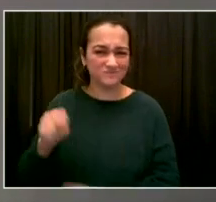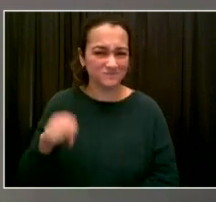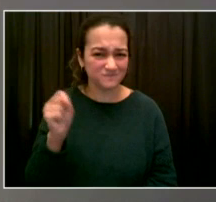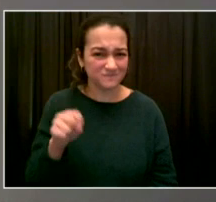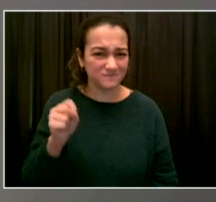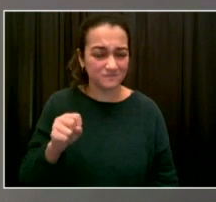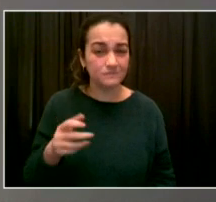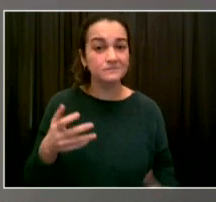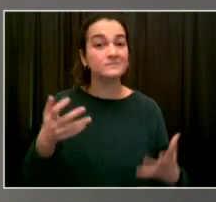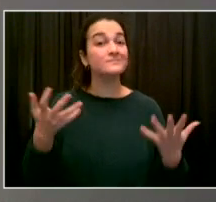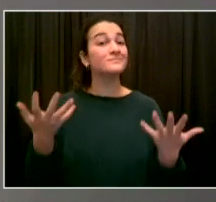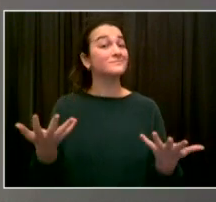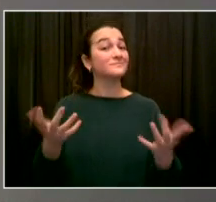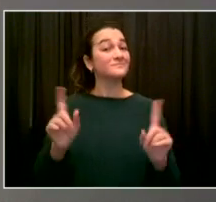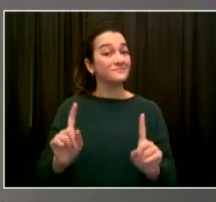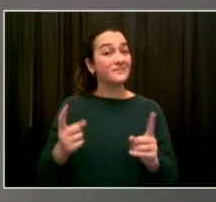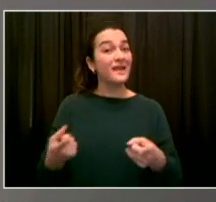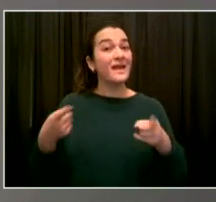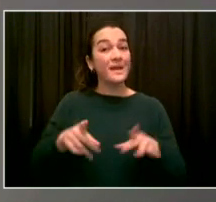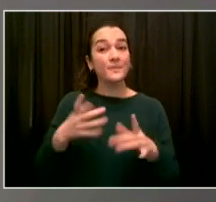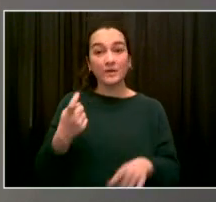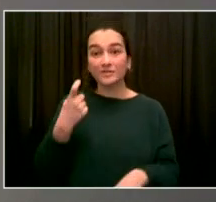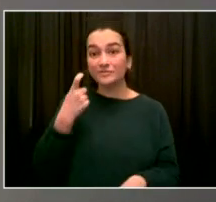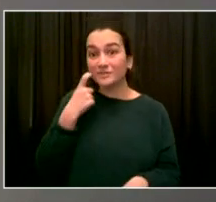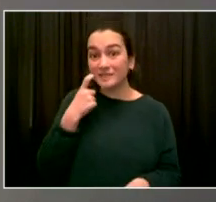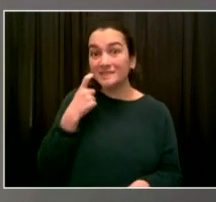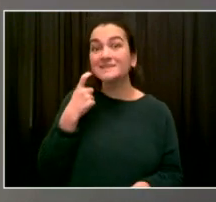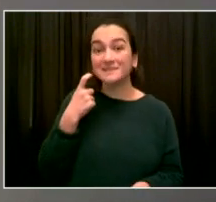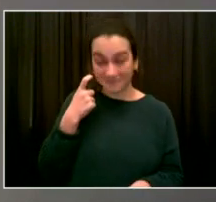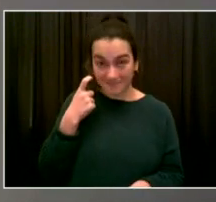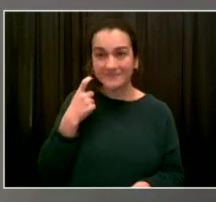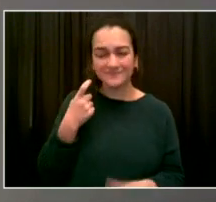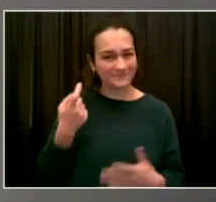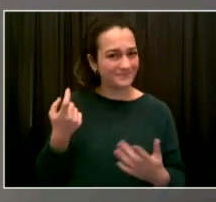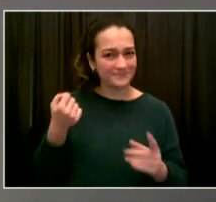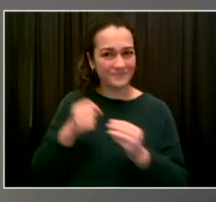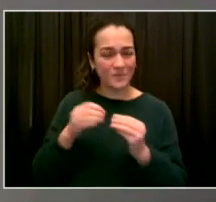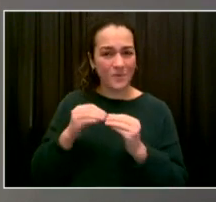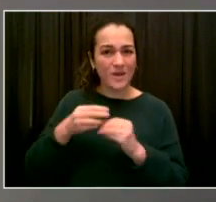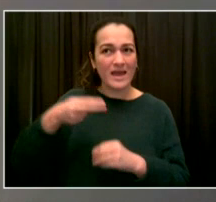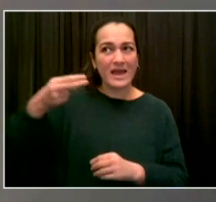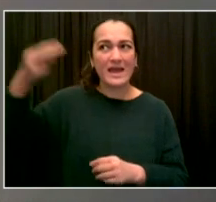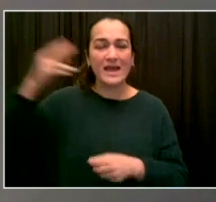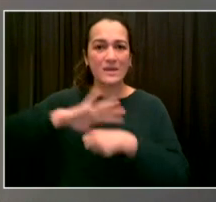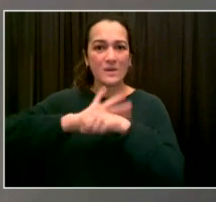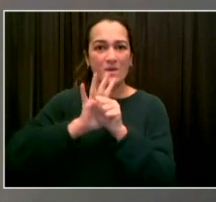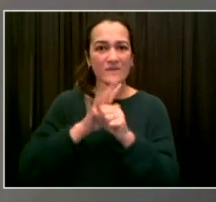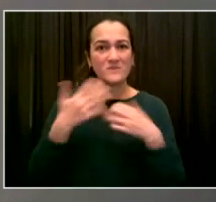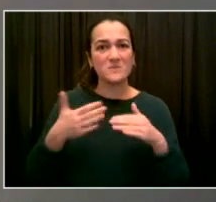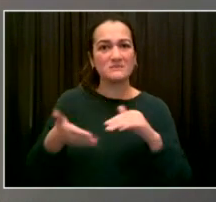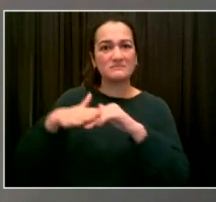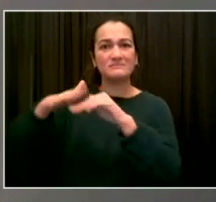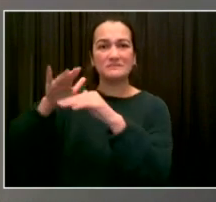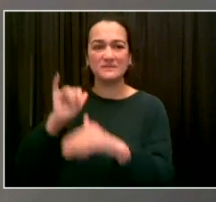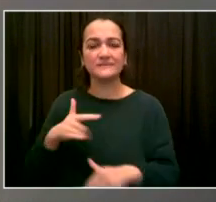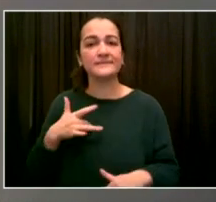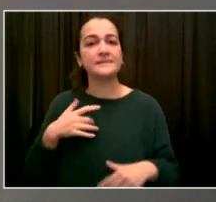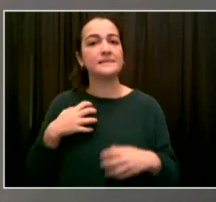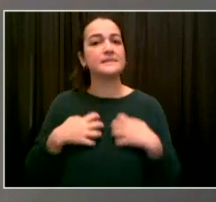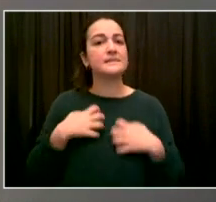their fault. There's so much transmission going on right now in New York City because of